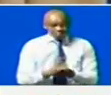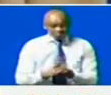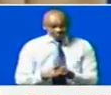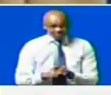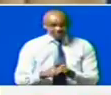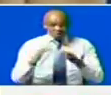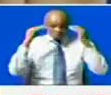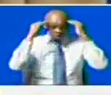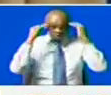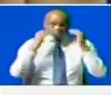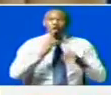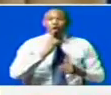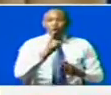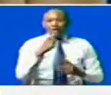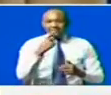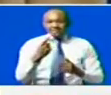the court ordered that a fresh